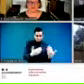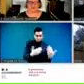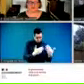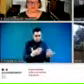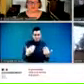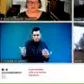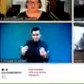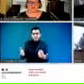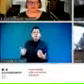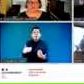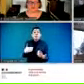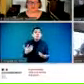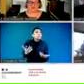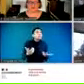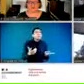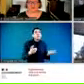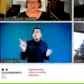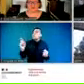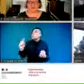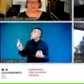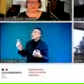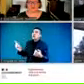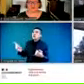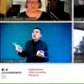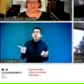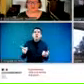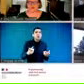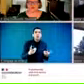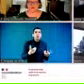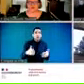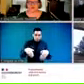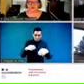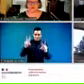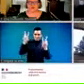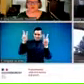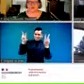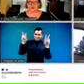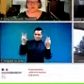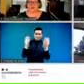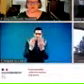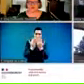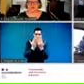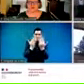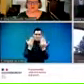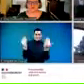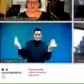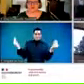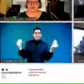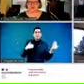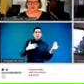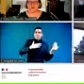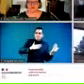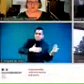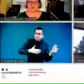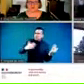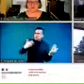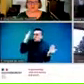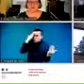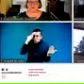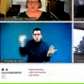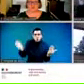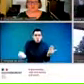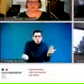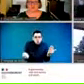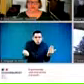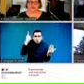in the making, right? It's a seamless public which extends from the online to the offline, offline to the online,